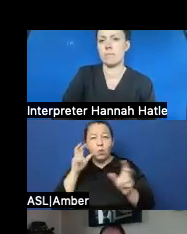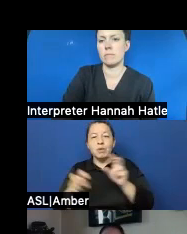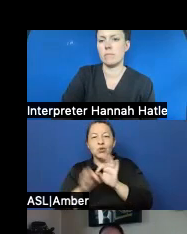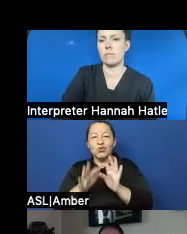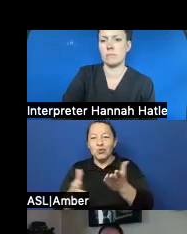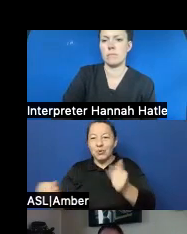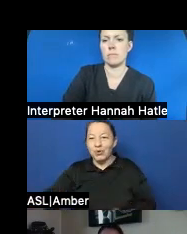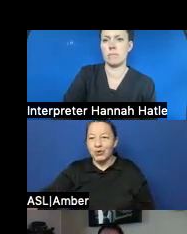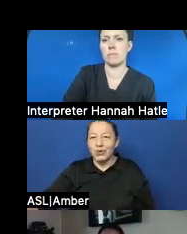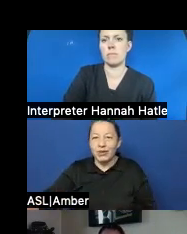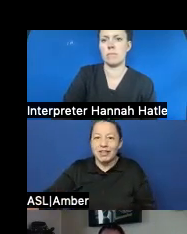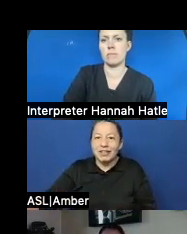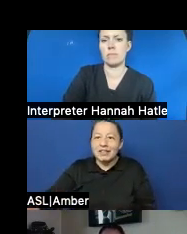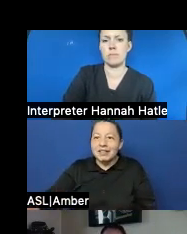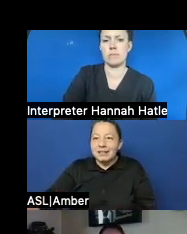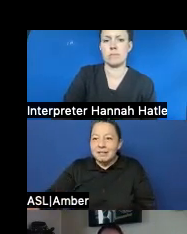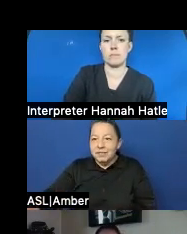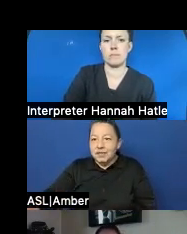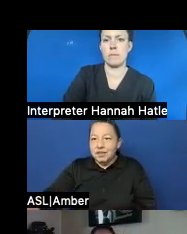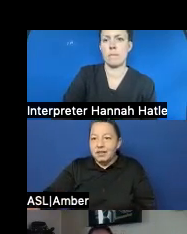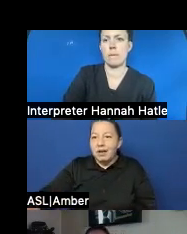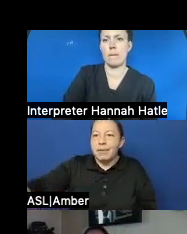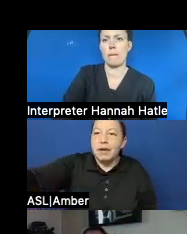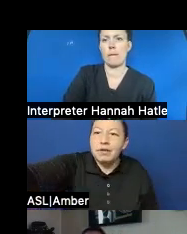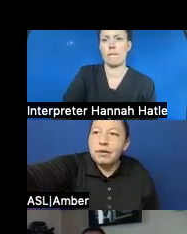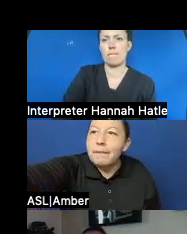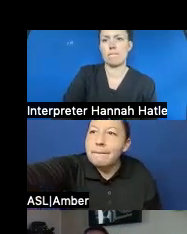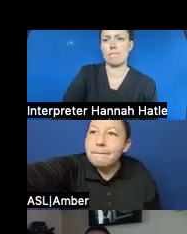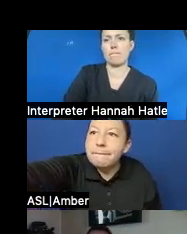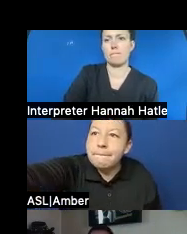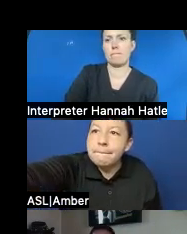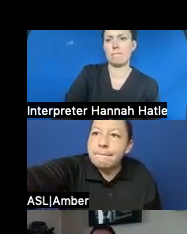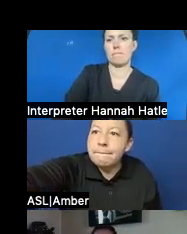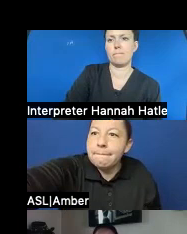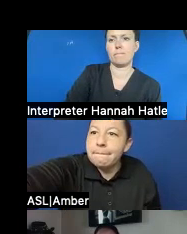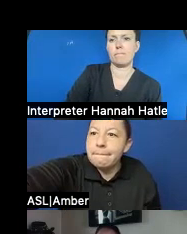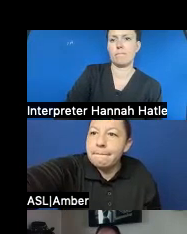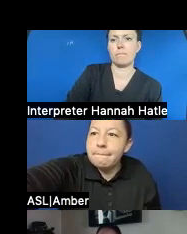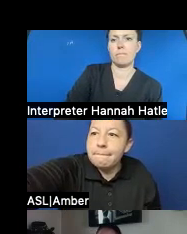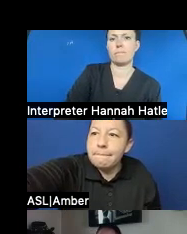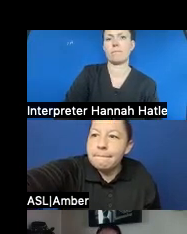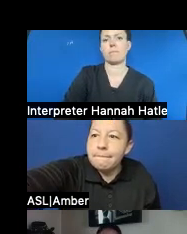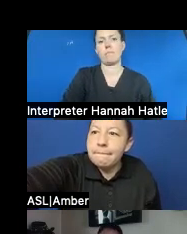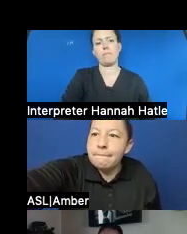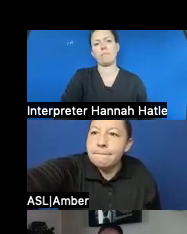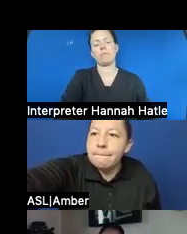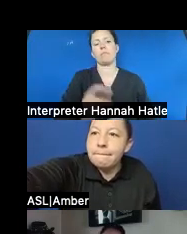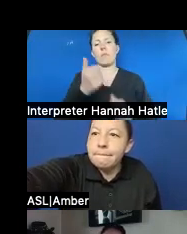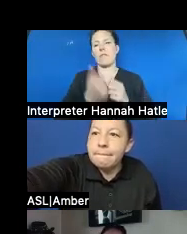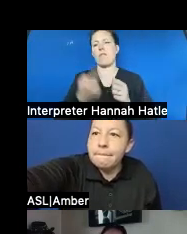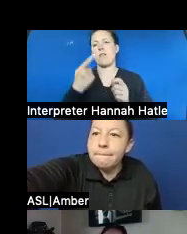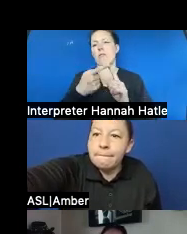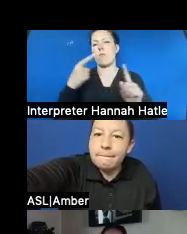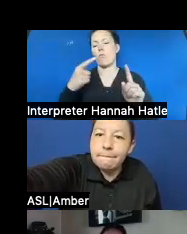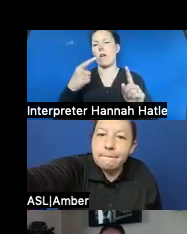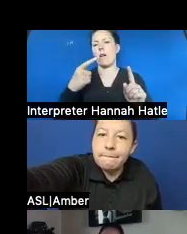Acknowledge the invisibility they may be feeling in their community, in their culture, their families, or just from everyone in the world who has